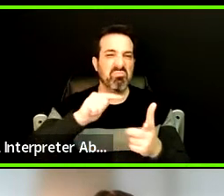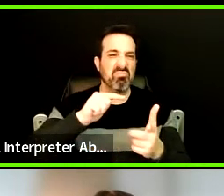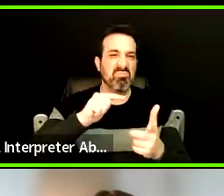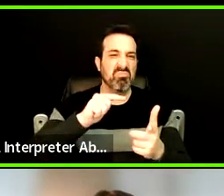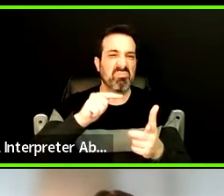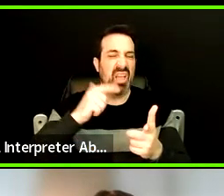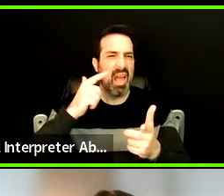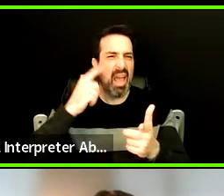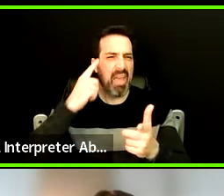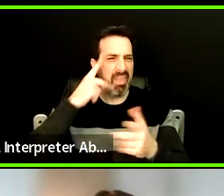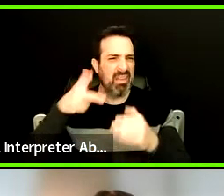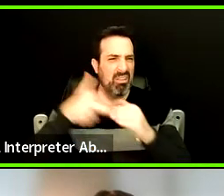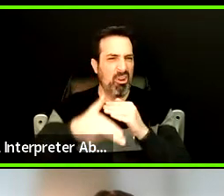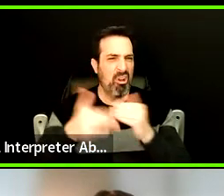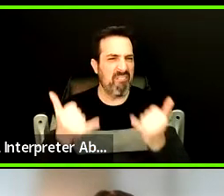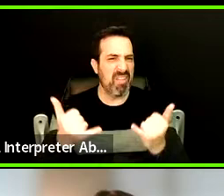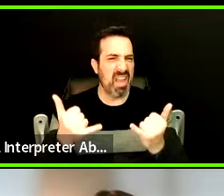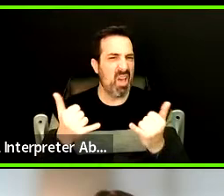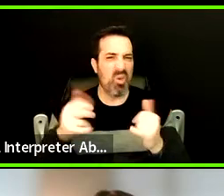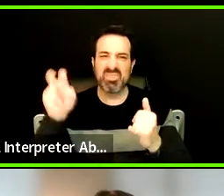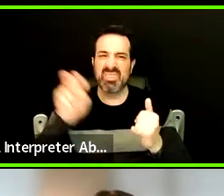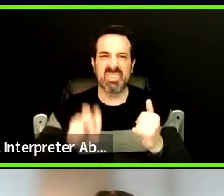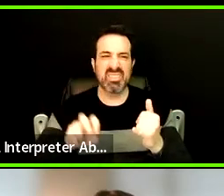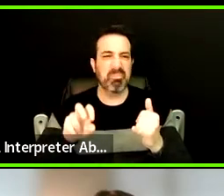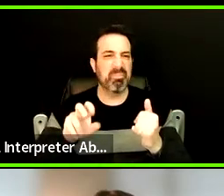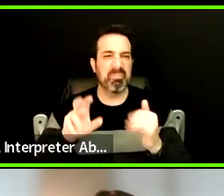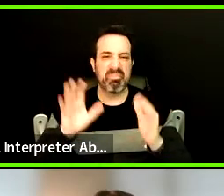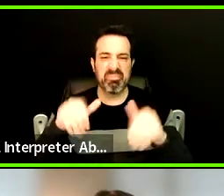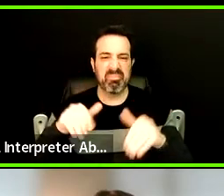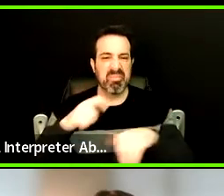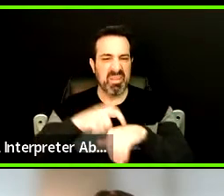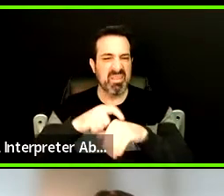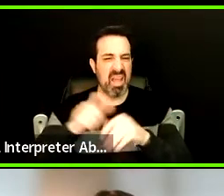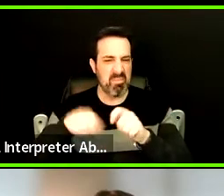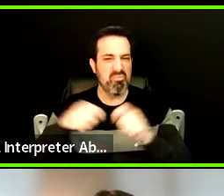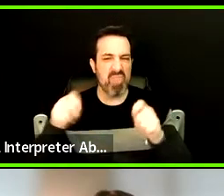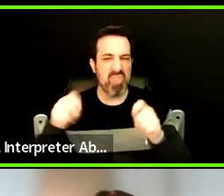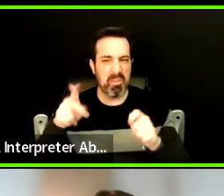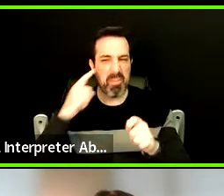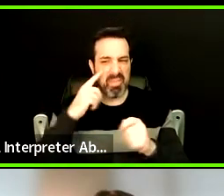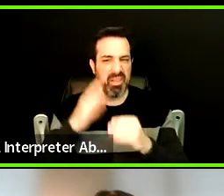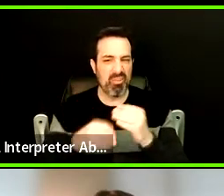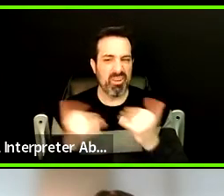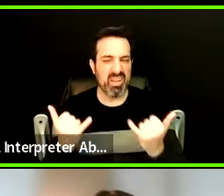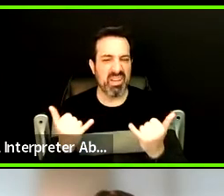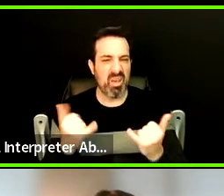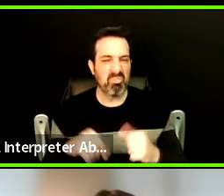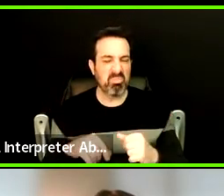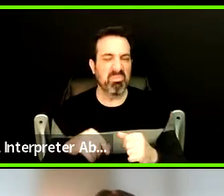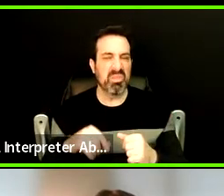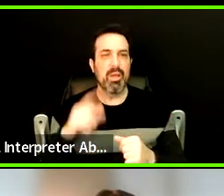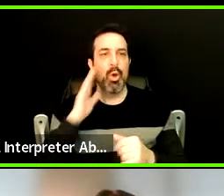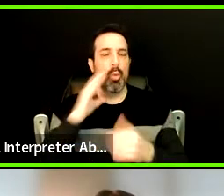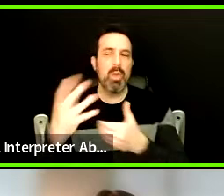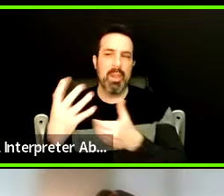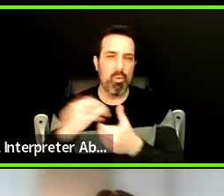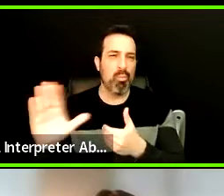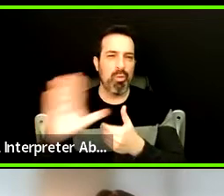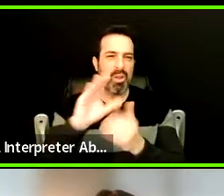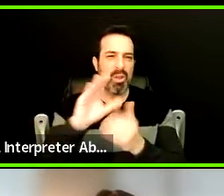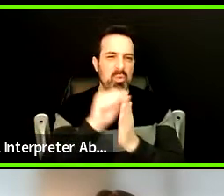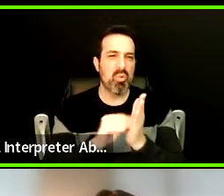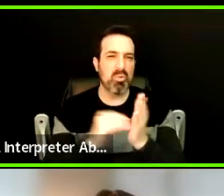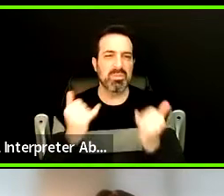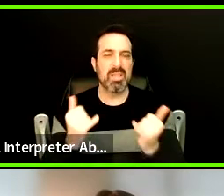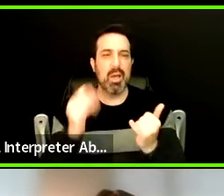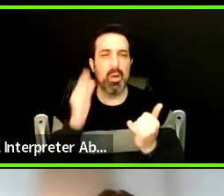have time. Are you skipping? All right. Yep. So we're skipping the other two. Yep, we've got your written notes. We'll absolutely incorporate all of that. And